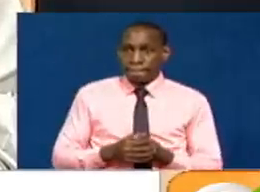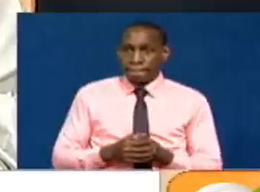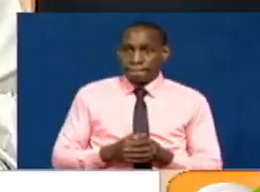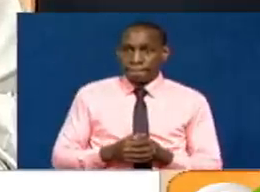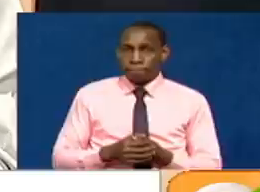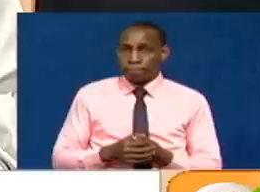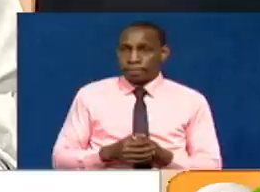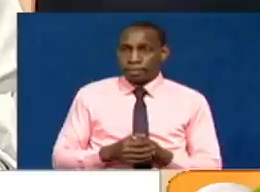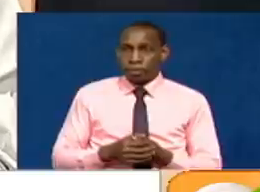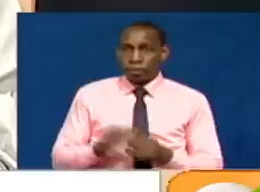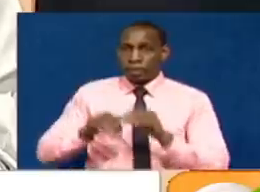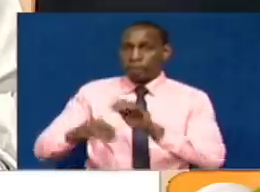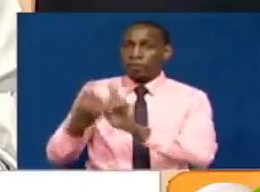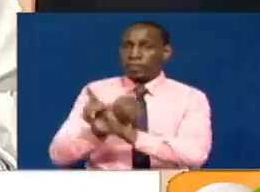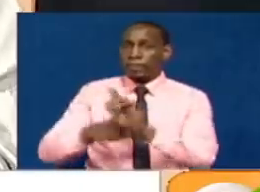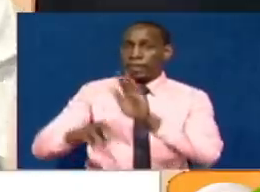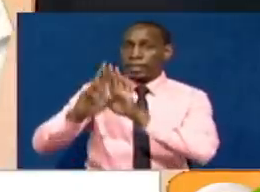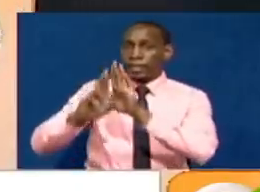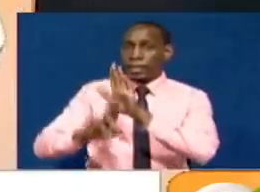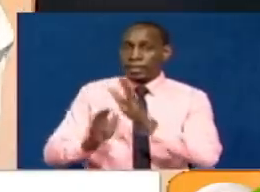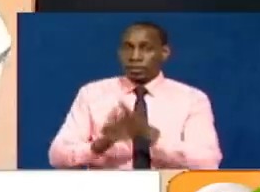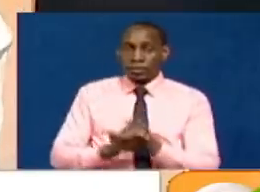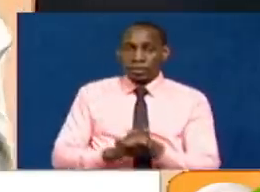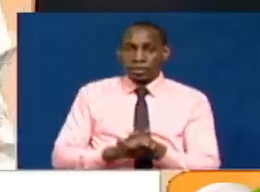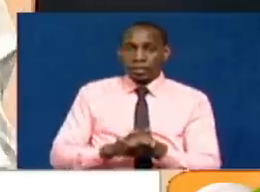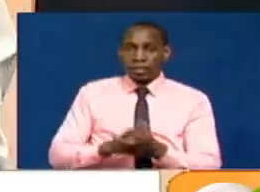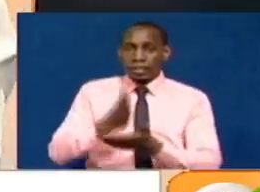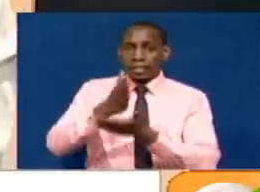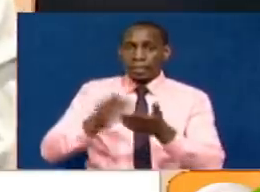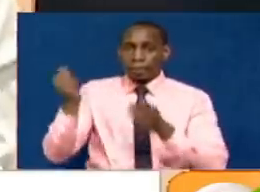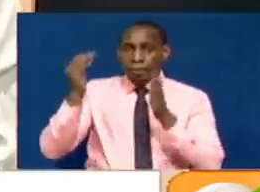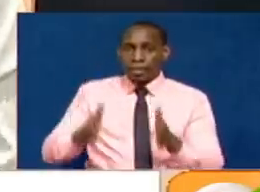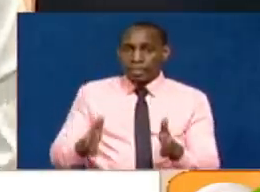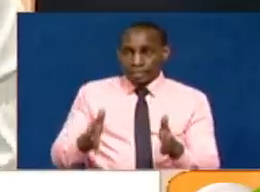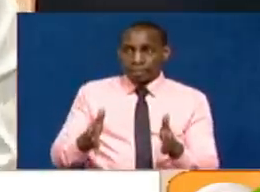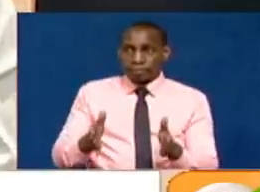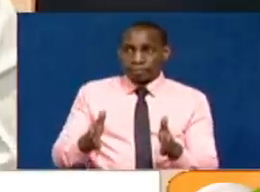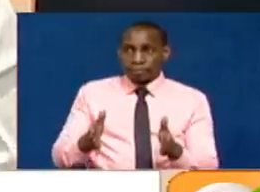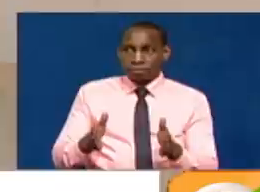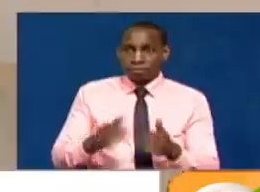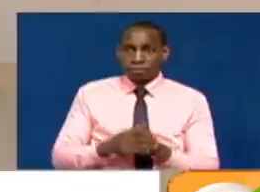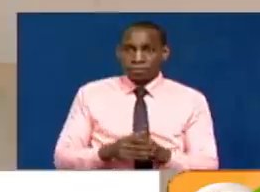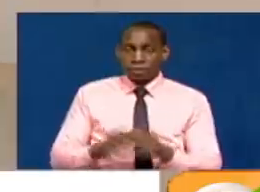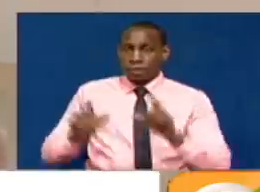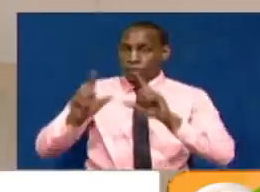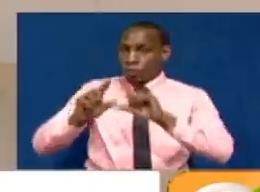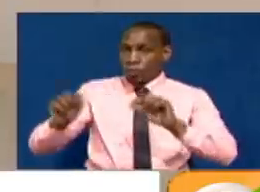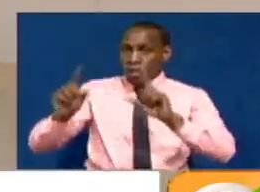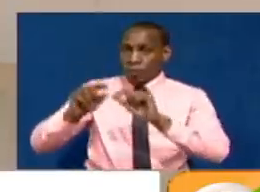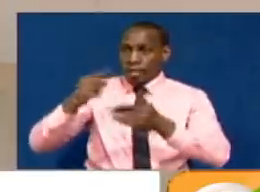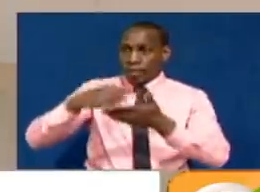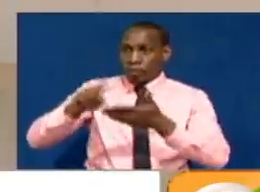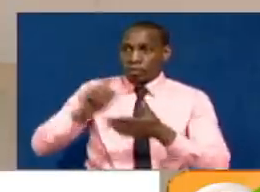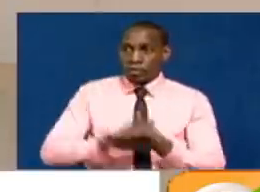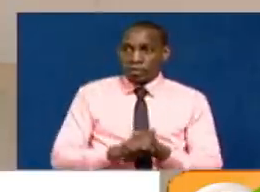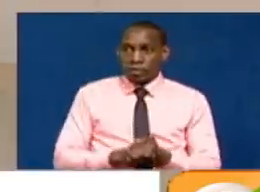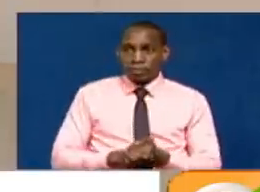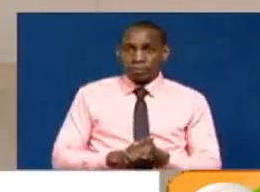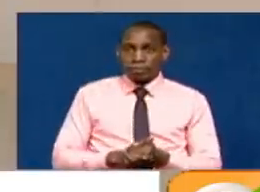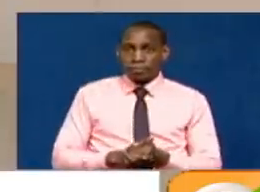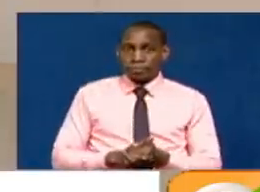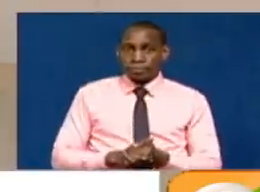a different set of rules. Sometimes it's even some politicians as opposed to others. Yeah, that's right. And you know, the stratification goes